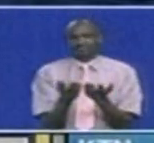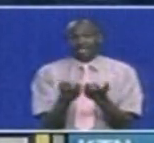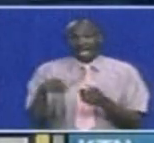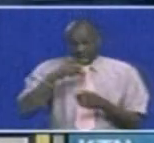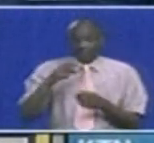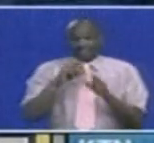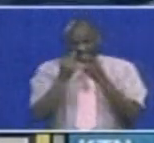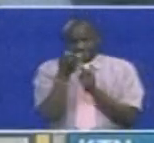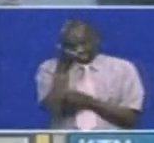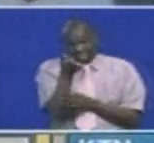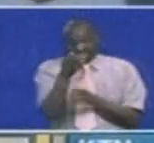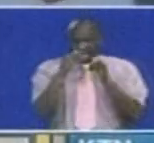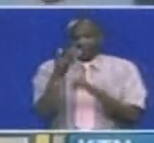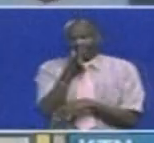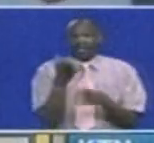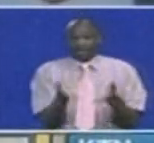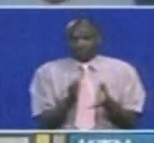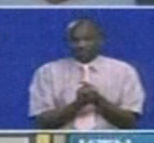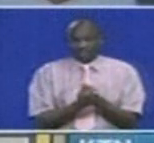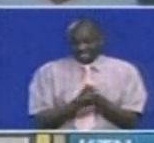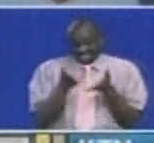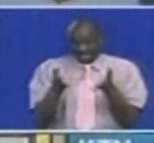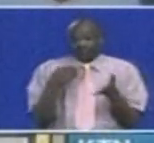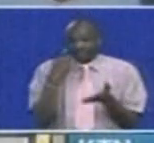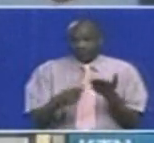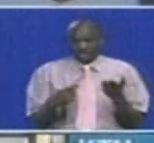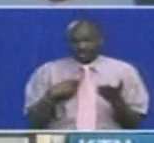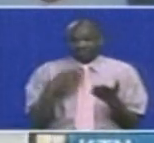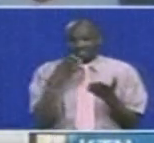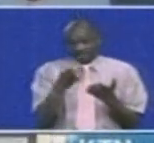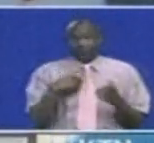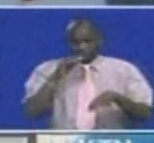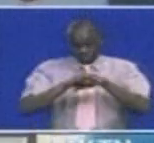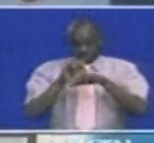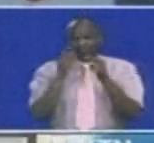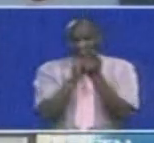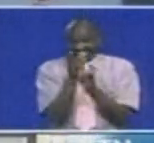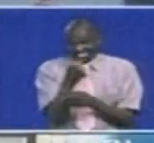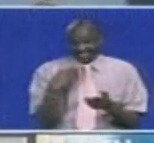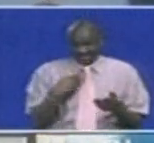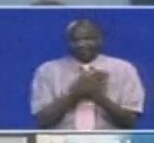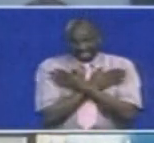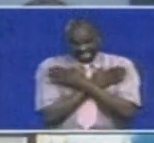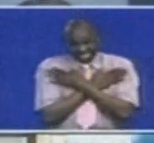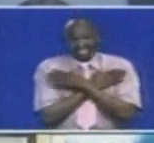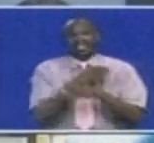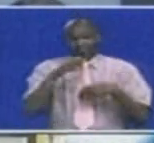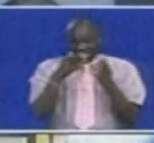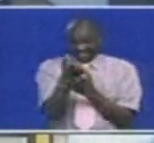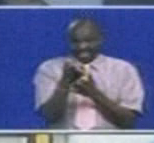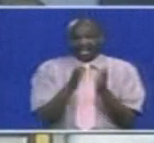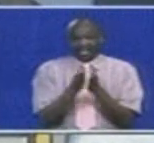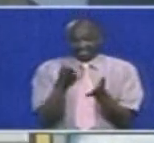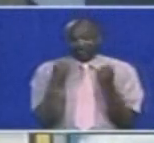is already in camp. More fans is for a good match. It's a good friendly match, but it's a